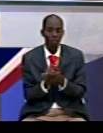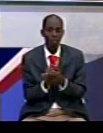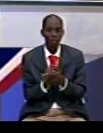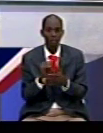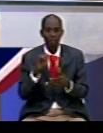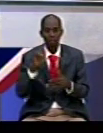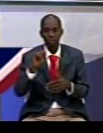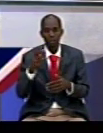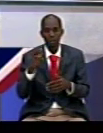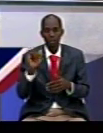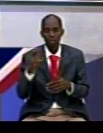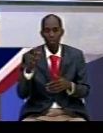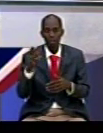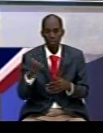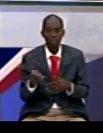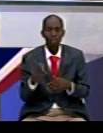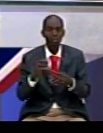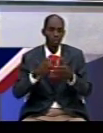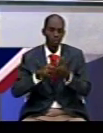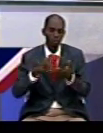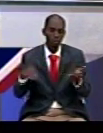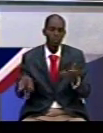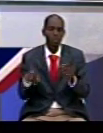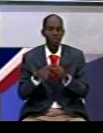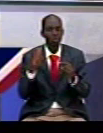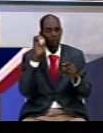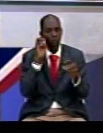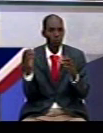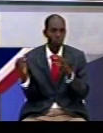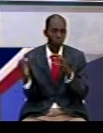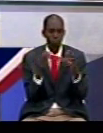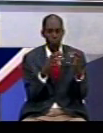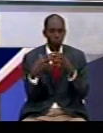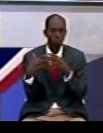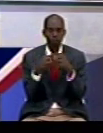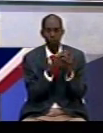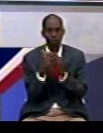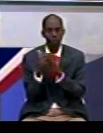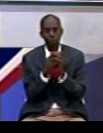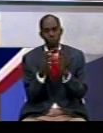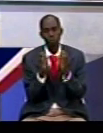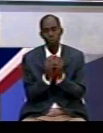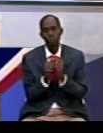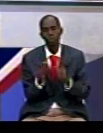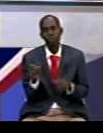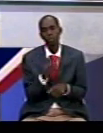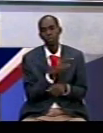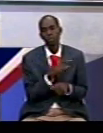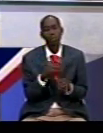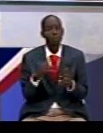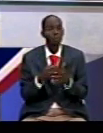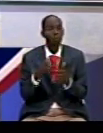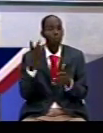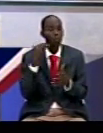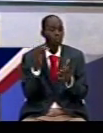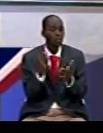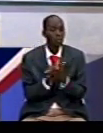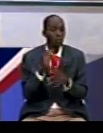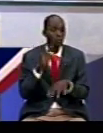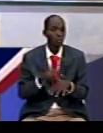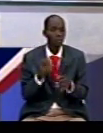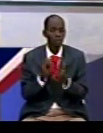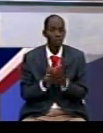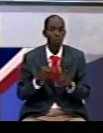joint as he wrestled with him. It was that touch that went to